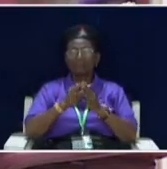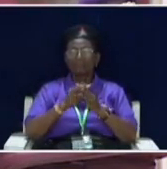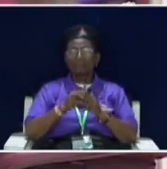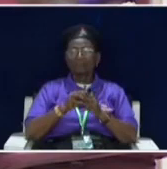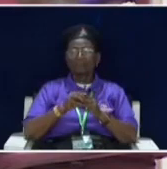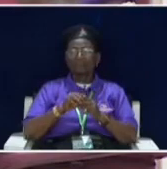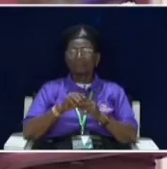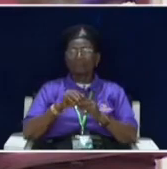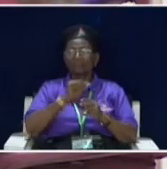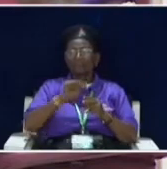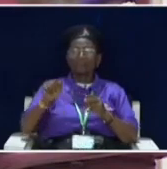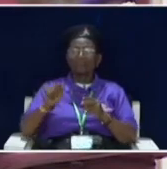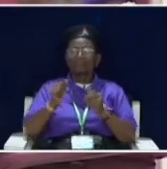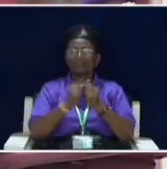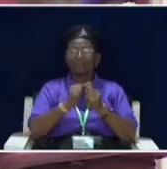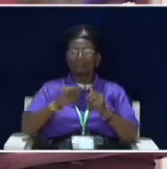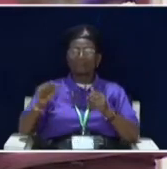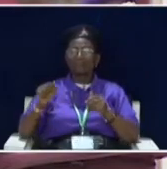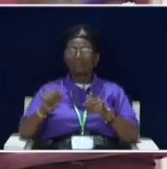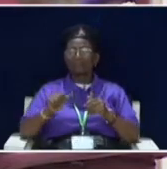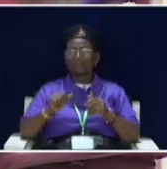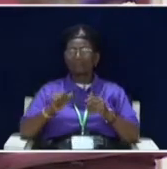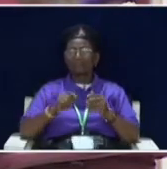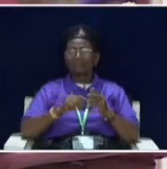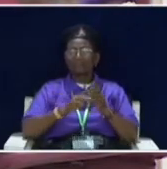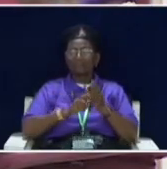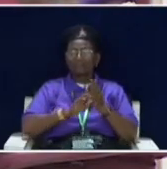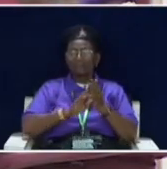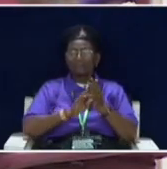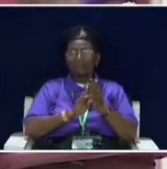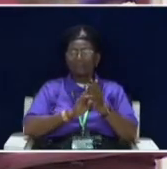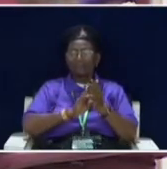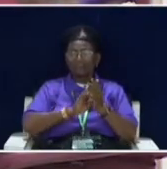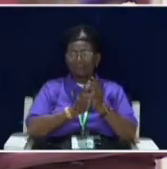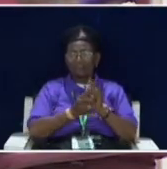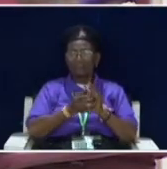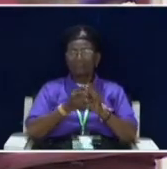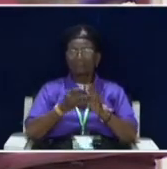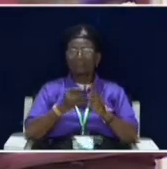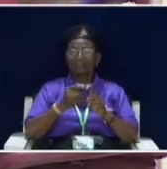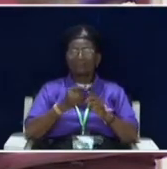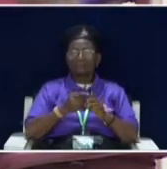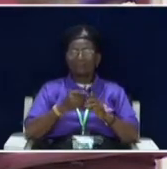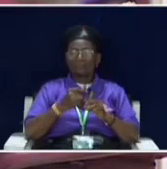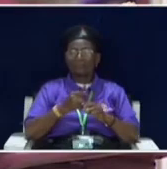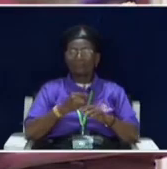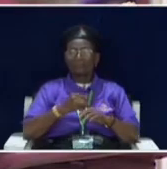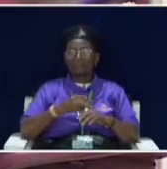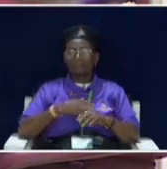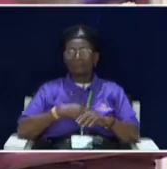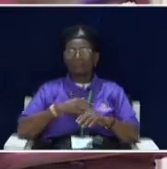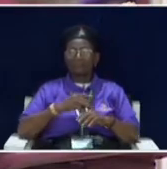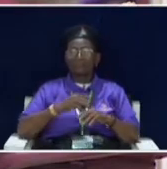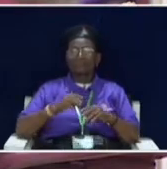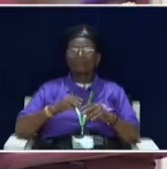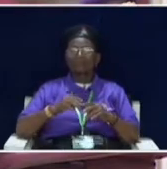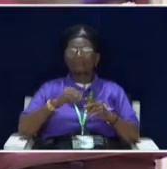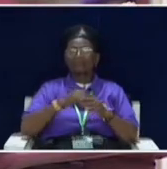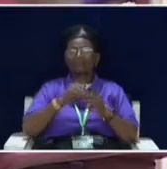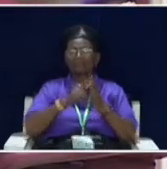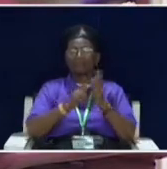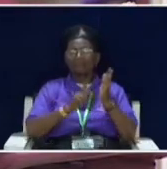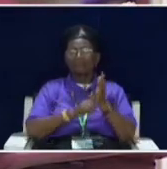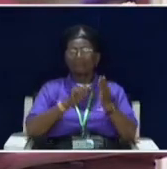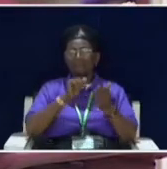With a threat from my in-laws. Ṣé àwọn aráalé ọkọ mi ti ṣẹ̀rù bà mí? That if I don't give